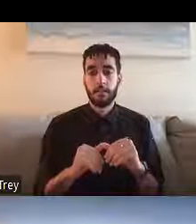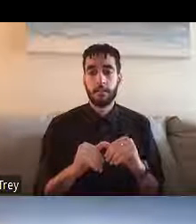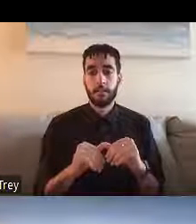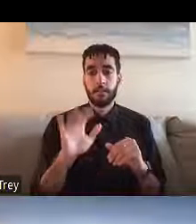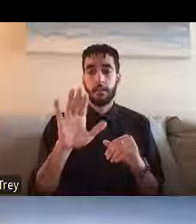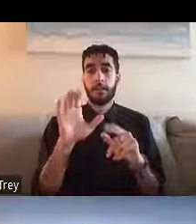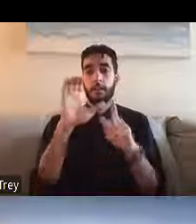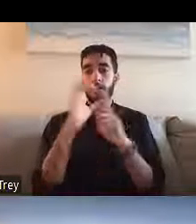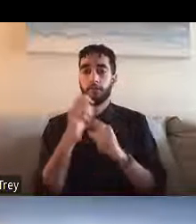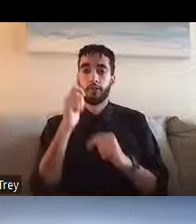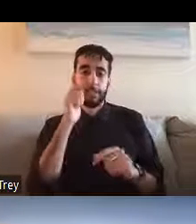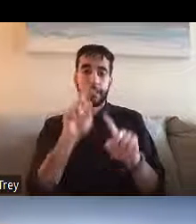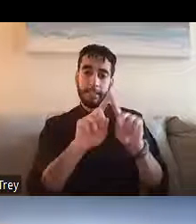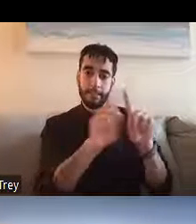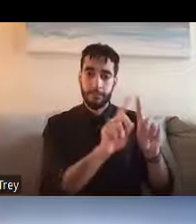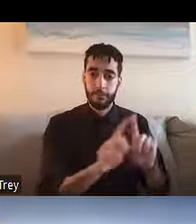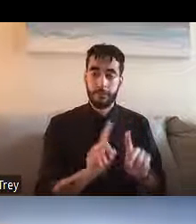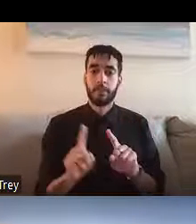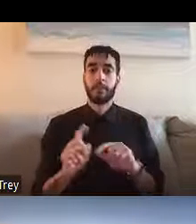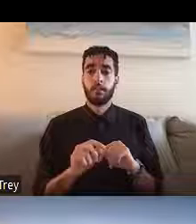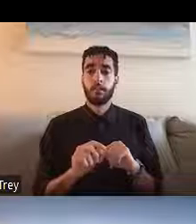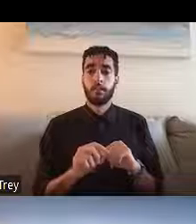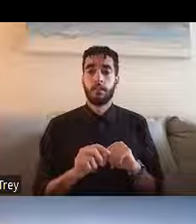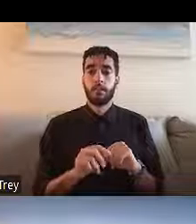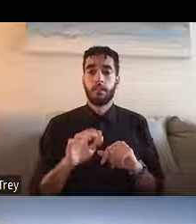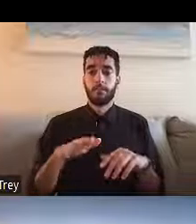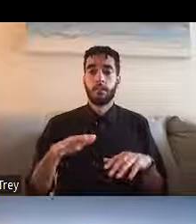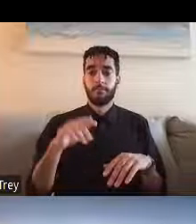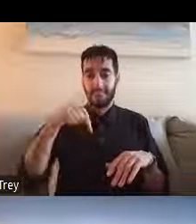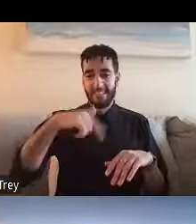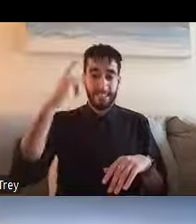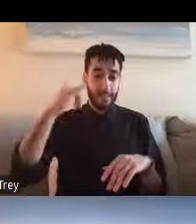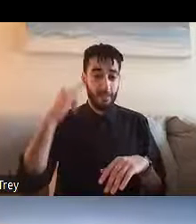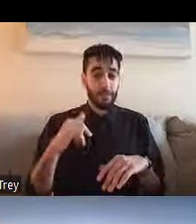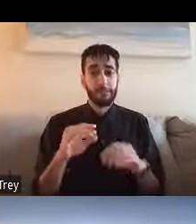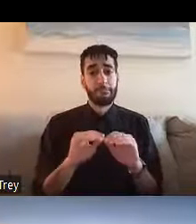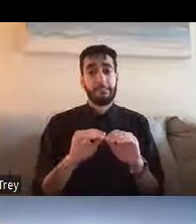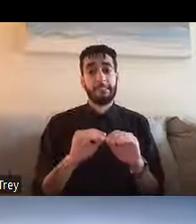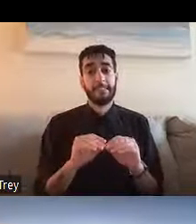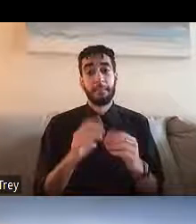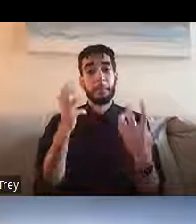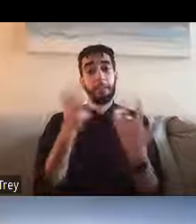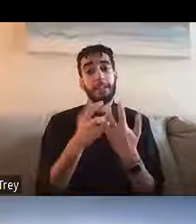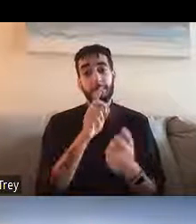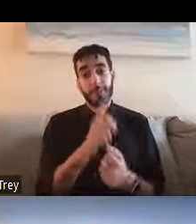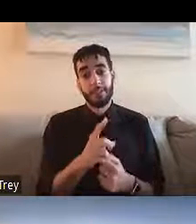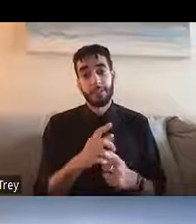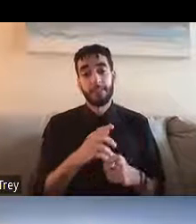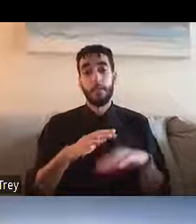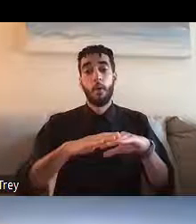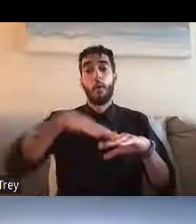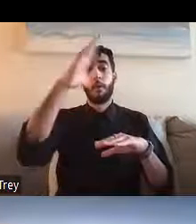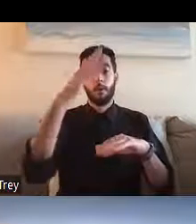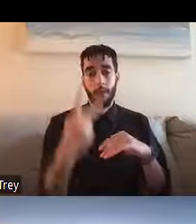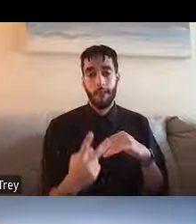of caregivers and care recipients. So reflecting the population of California really well, just a little over half are white or